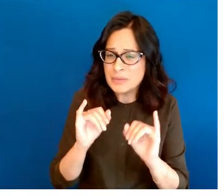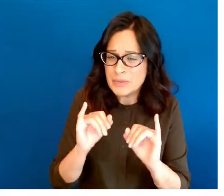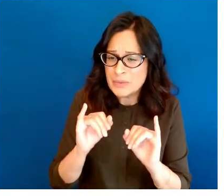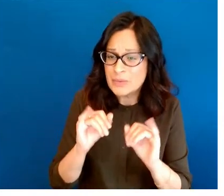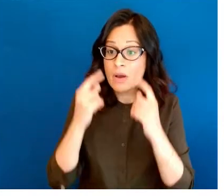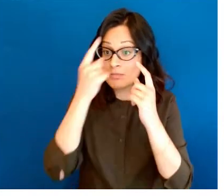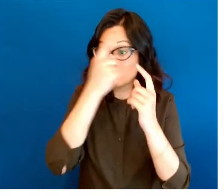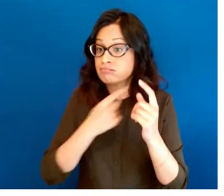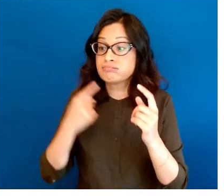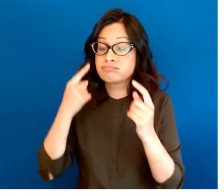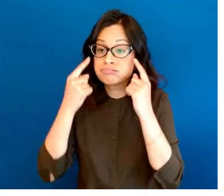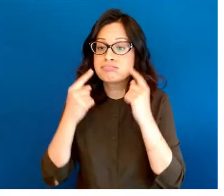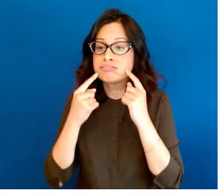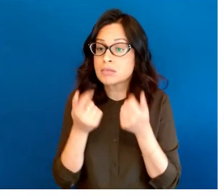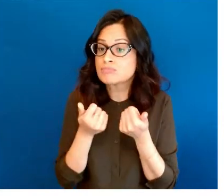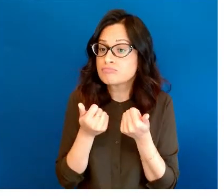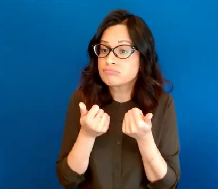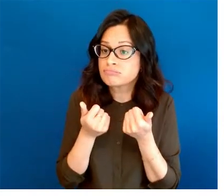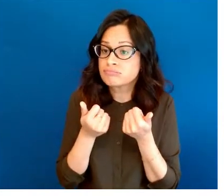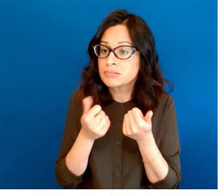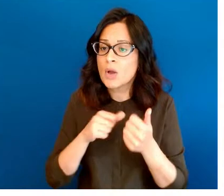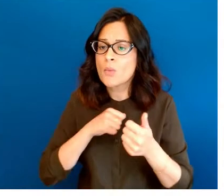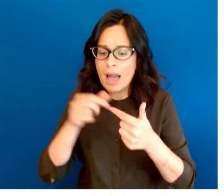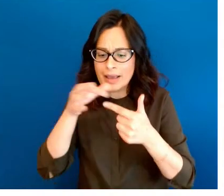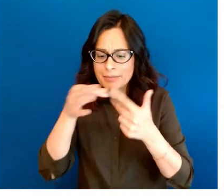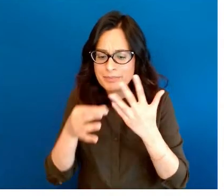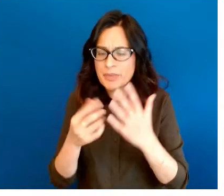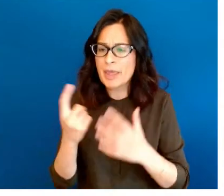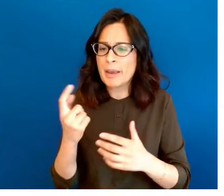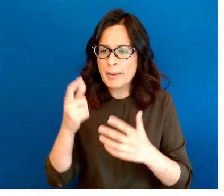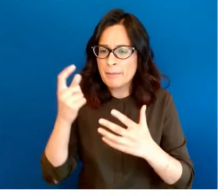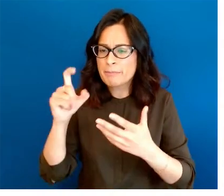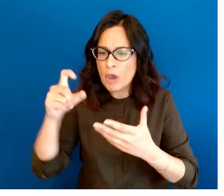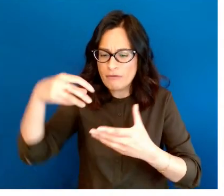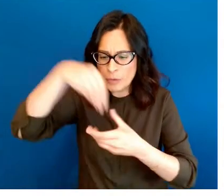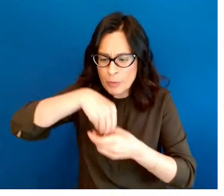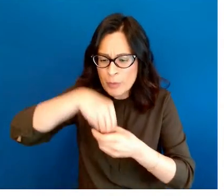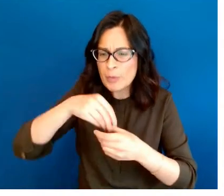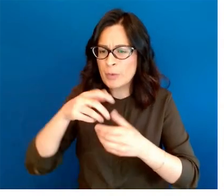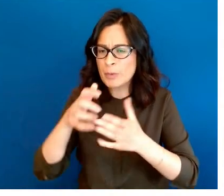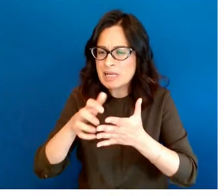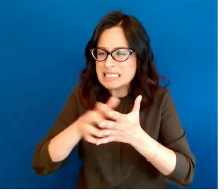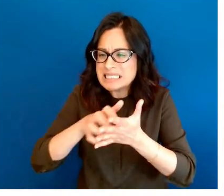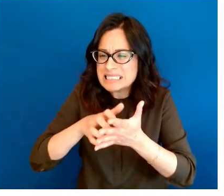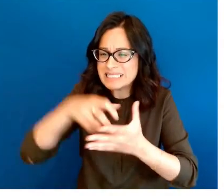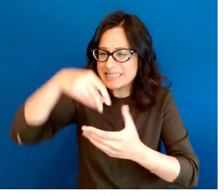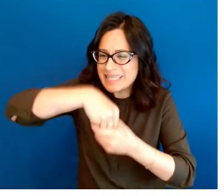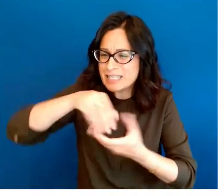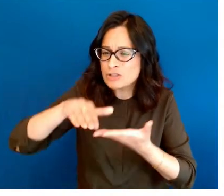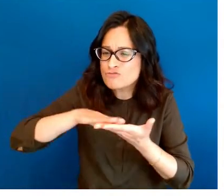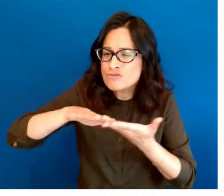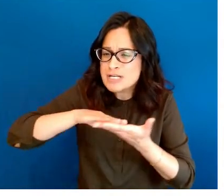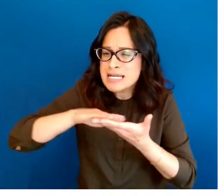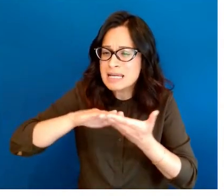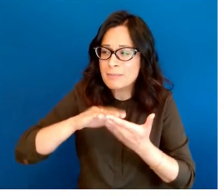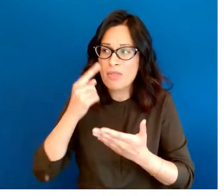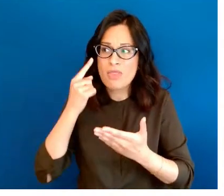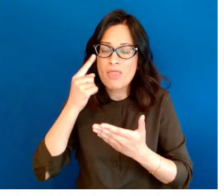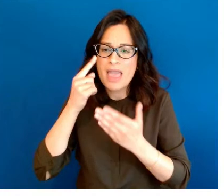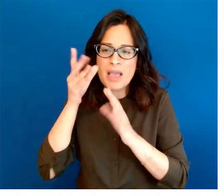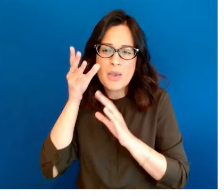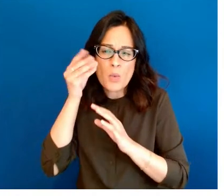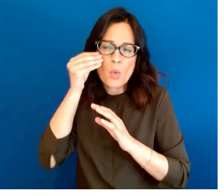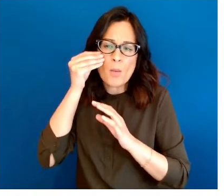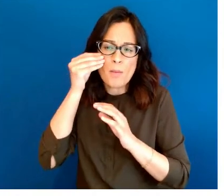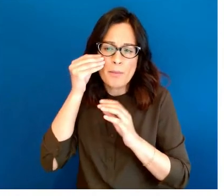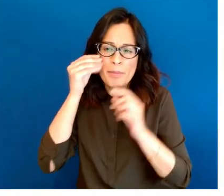the preservatives or perfumes and irritants in the cream penetrate that thin skin much